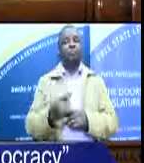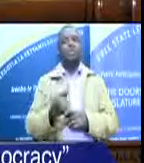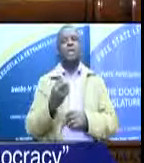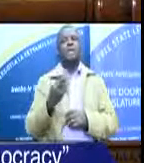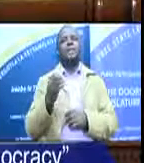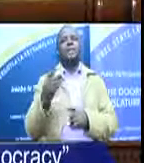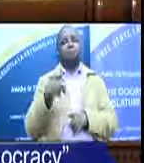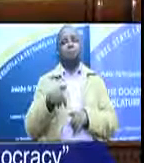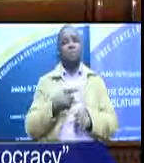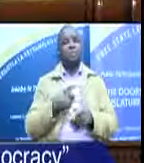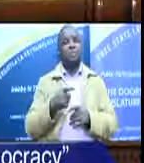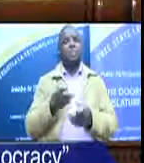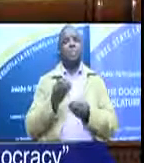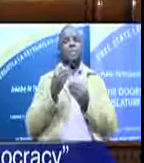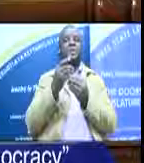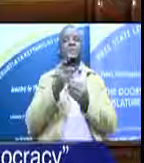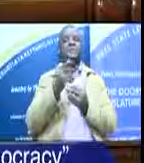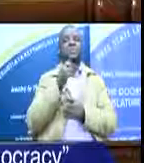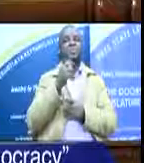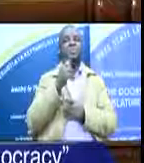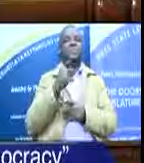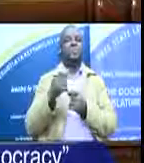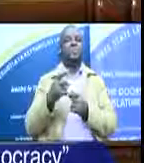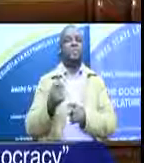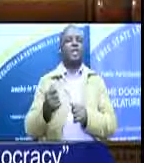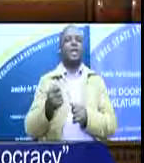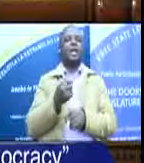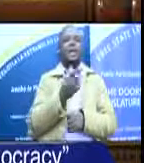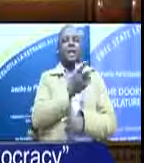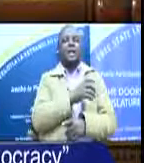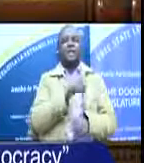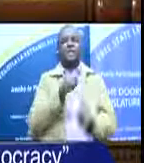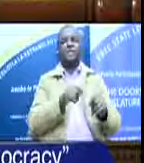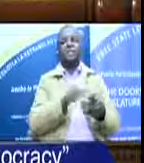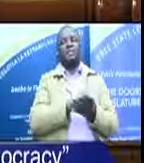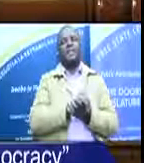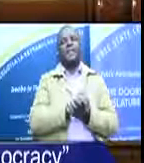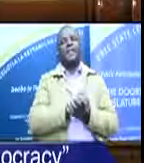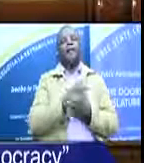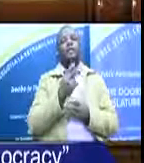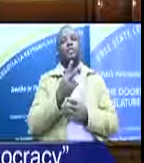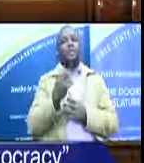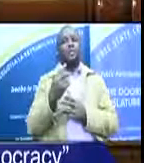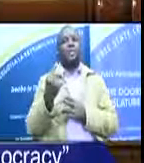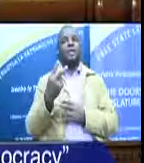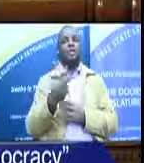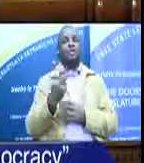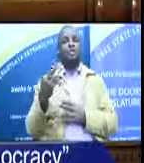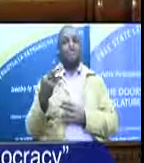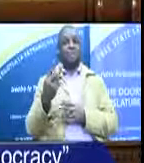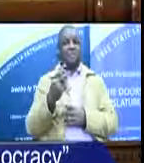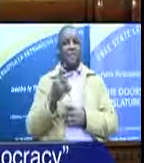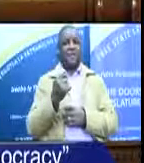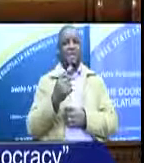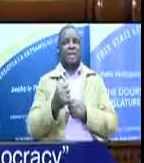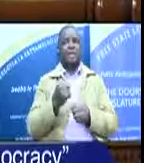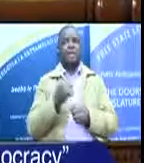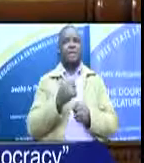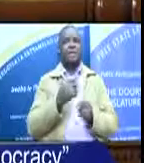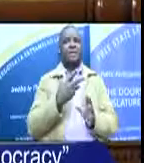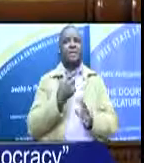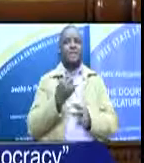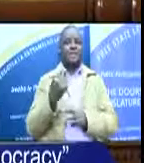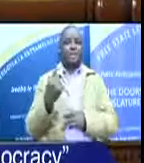1,374 were treated at primary health care facilities. During the 2021-22 financial year, 629 mental health